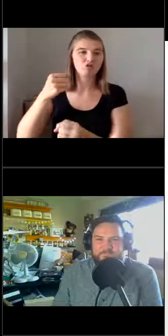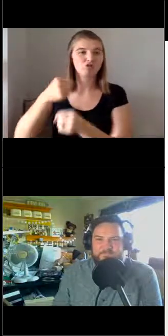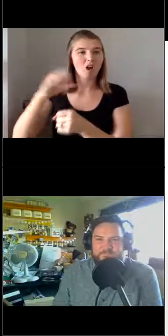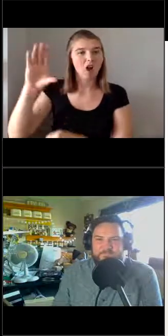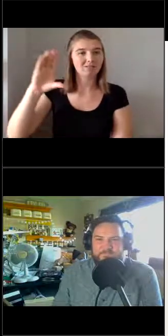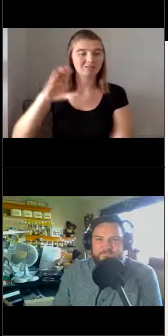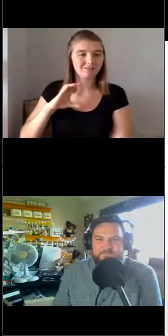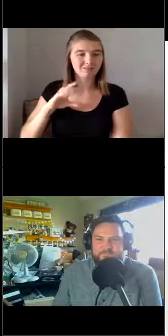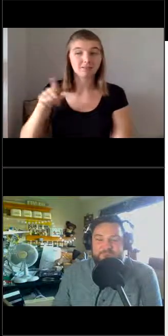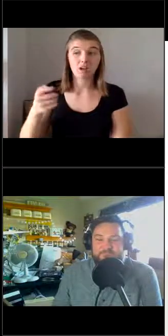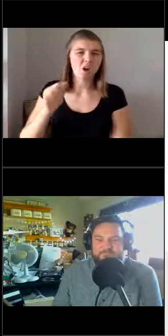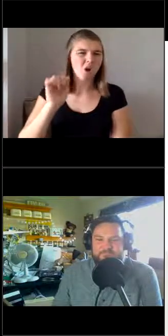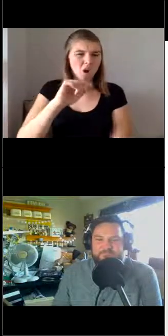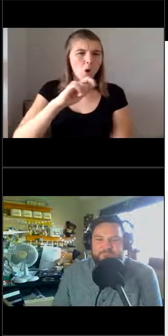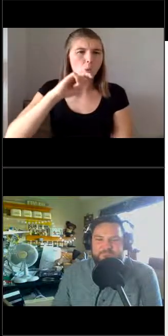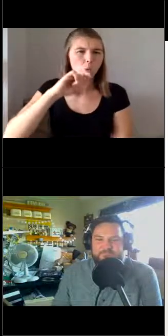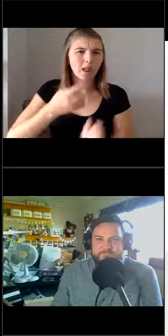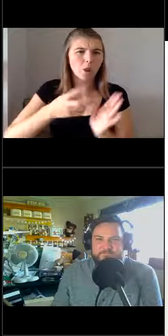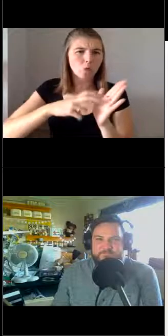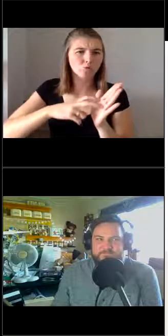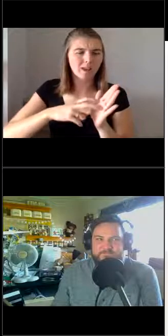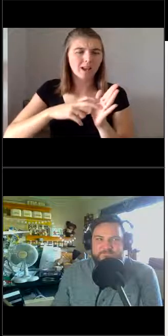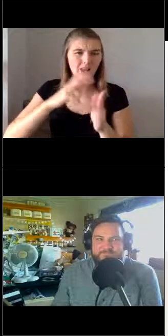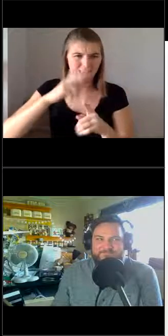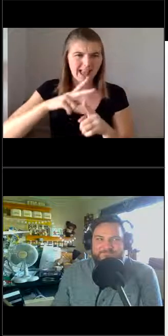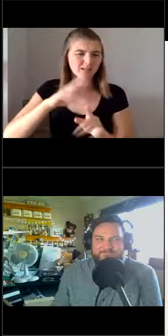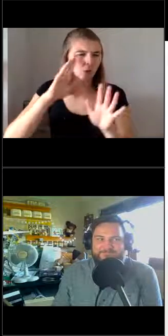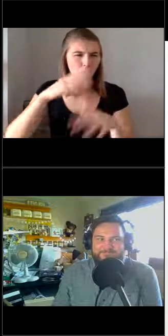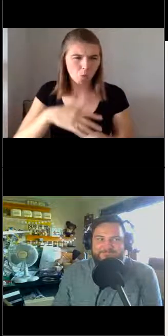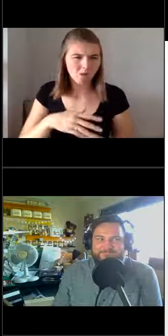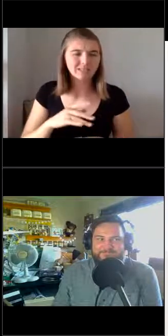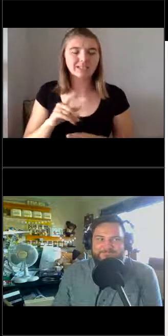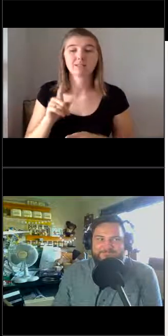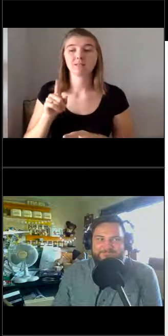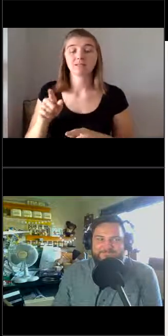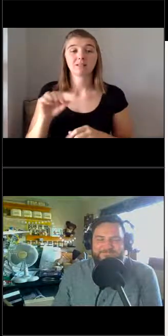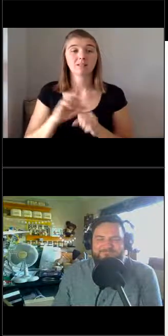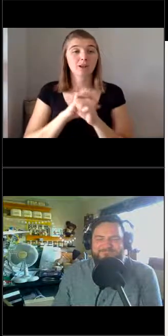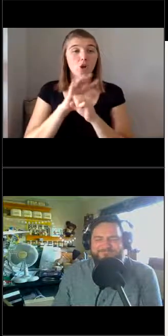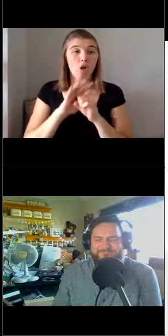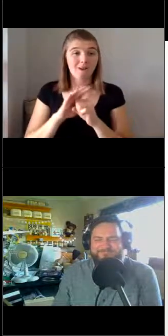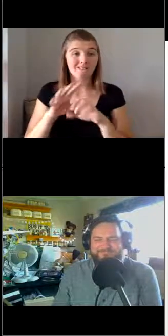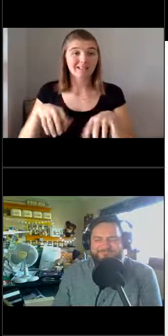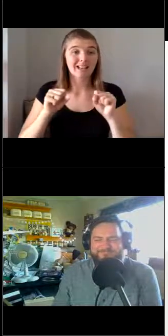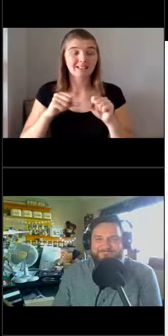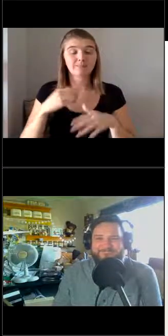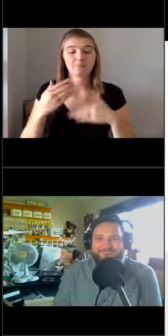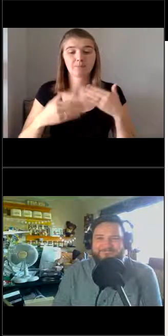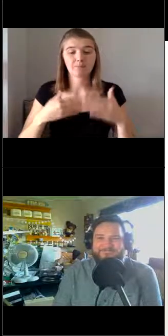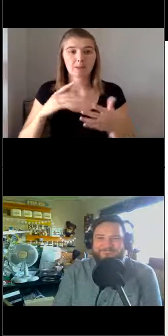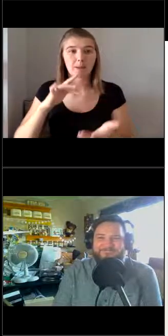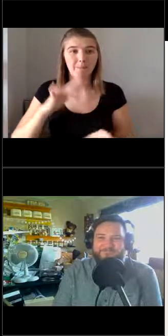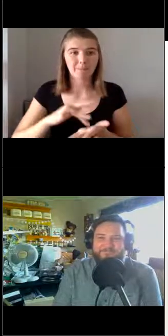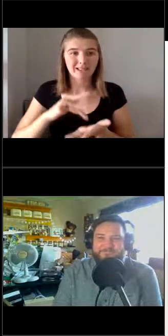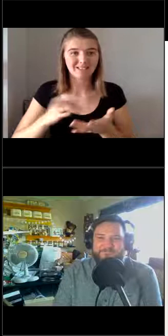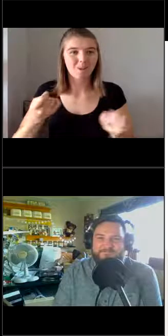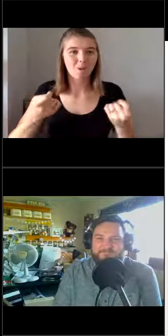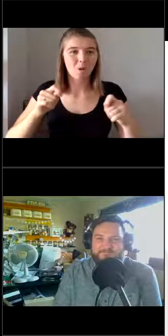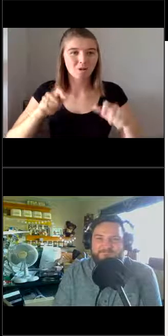hit and my contract ended right in the middle of COVID pandemic. And because of the